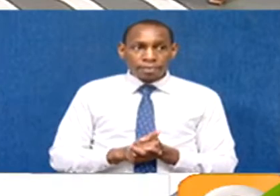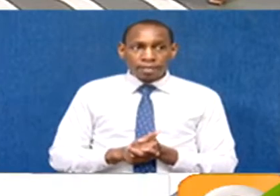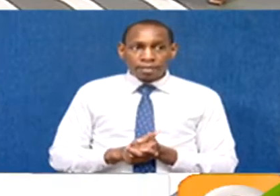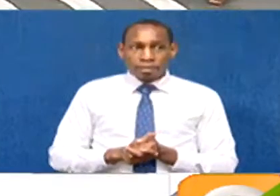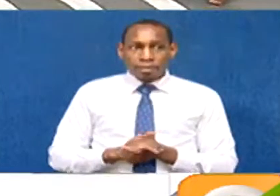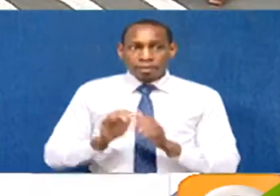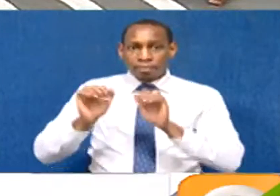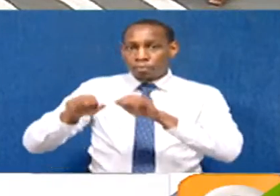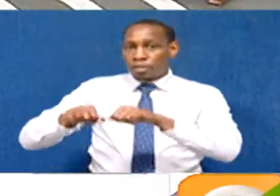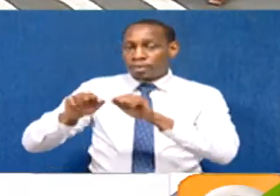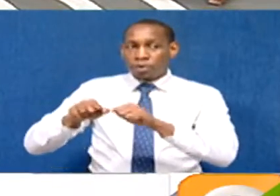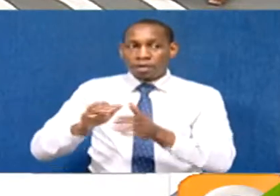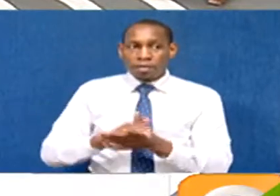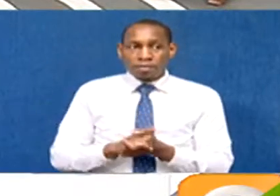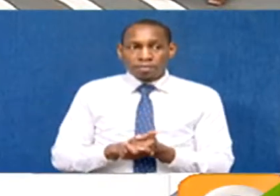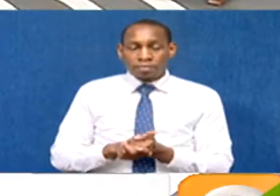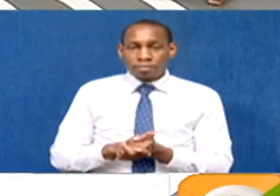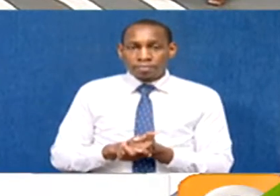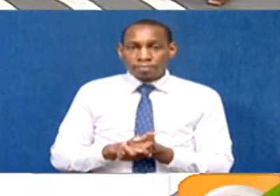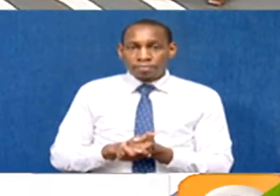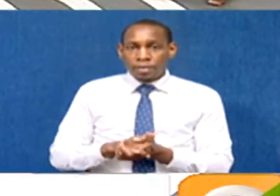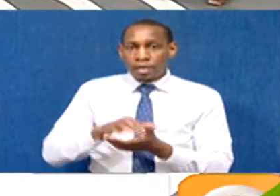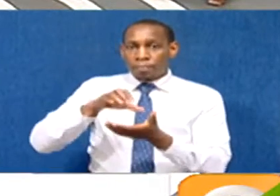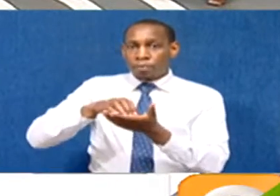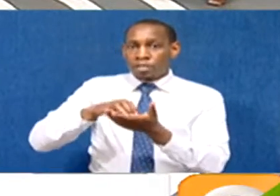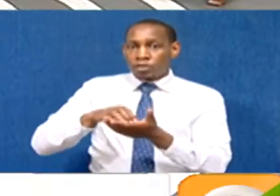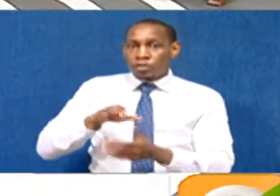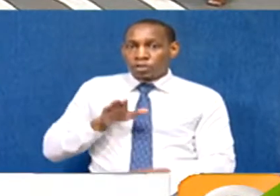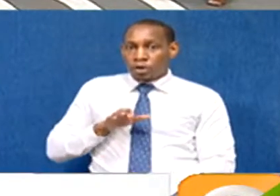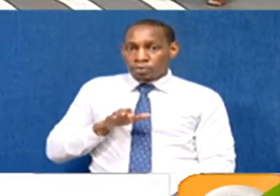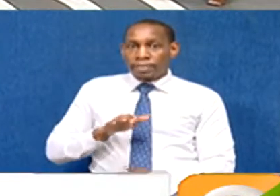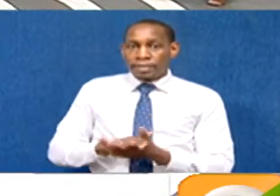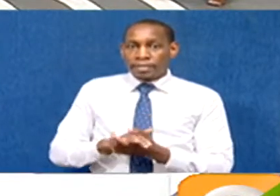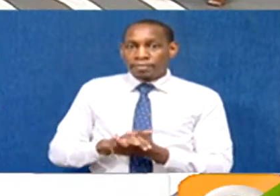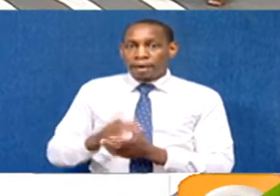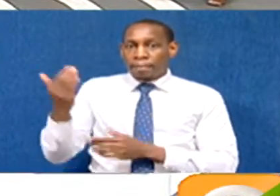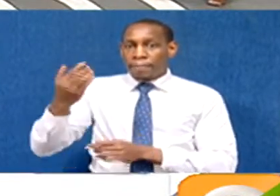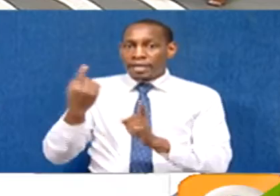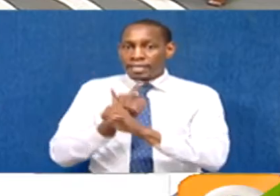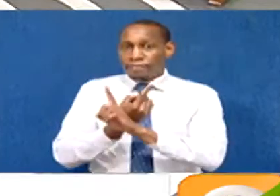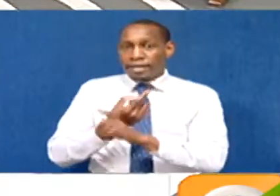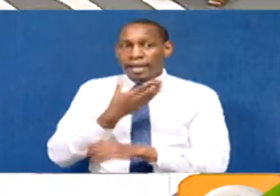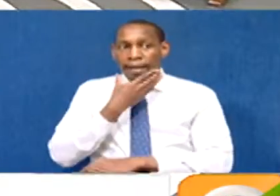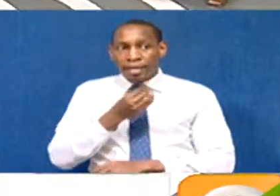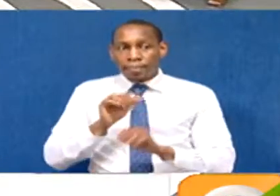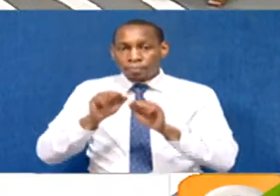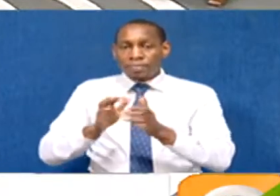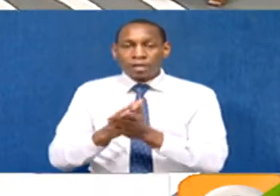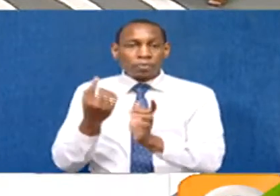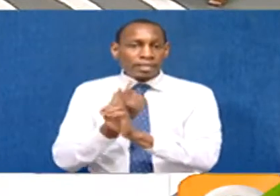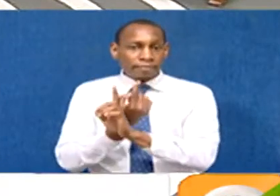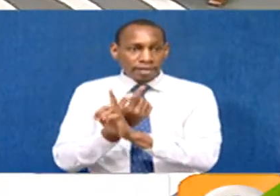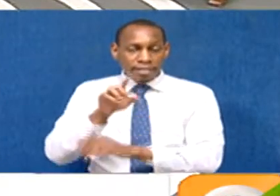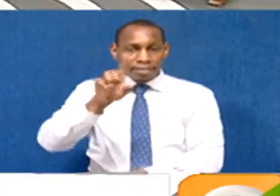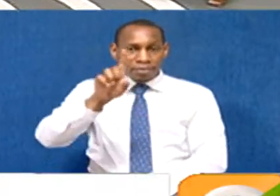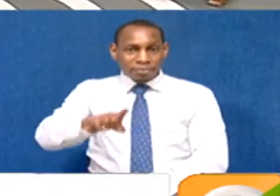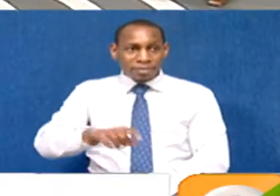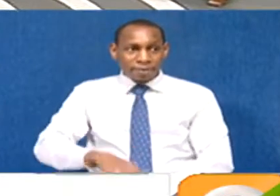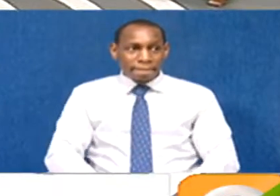the tone change? Is the tone of women in politicking different from men? Can it be different? Can it?